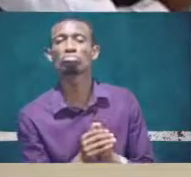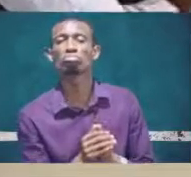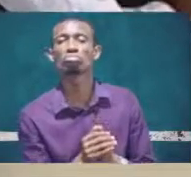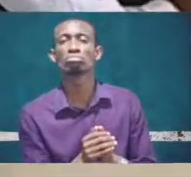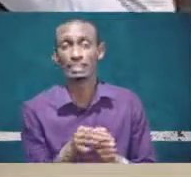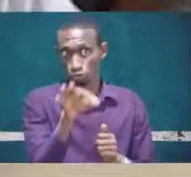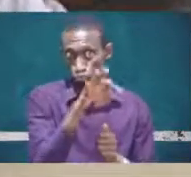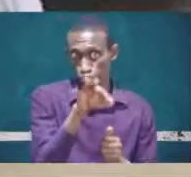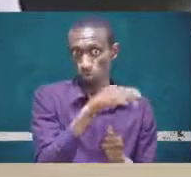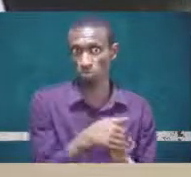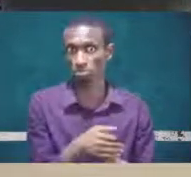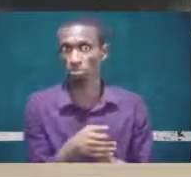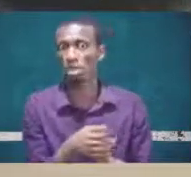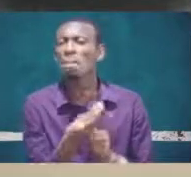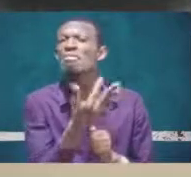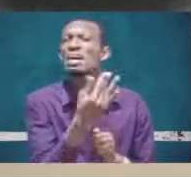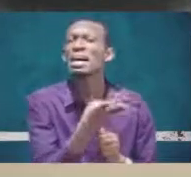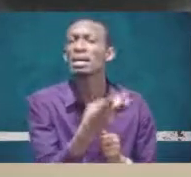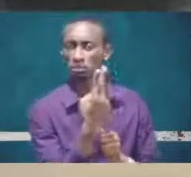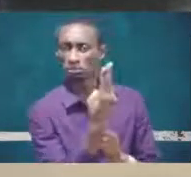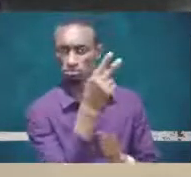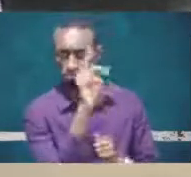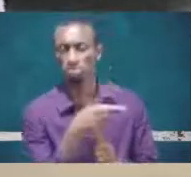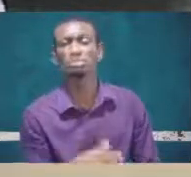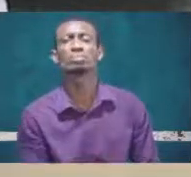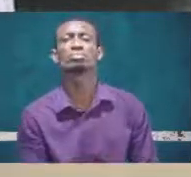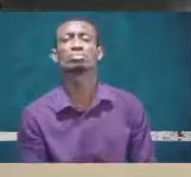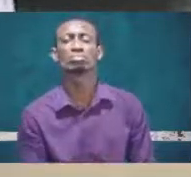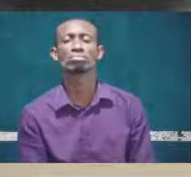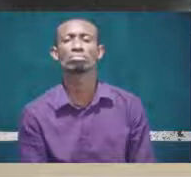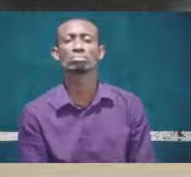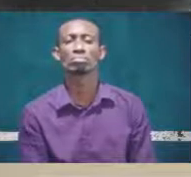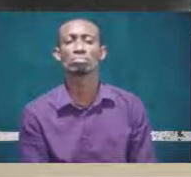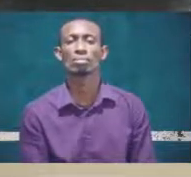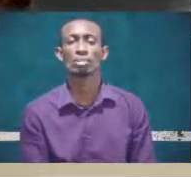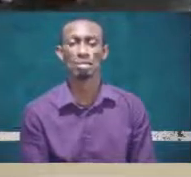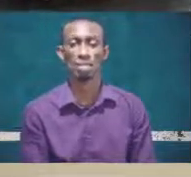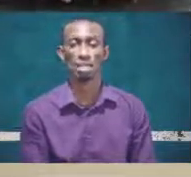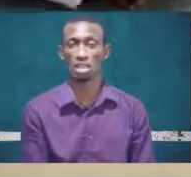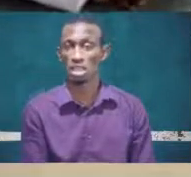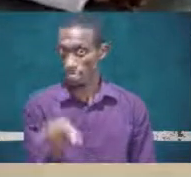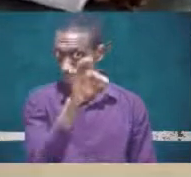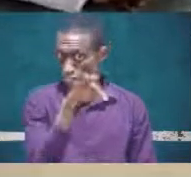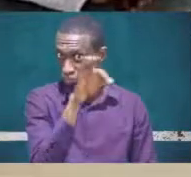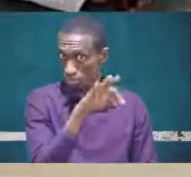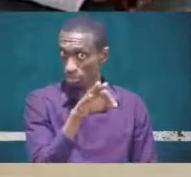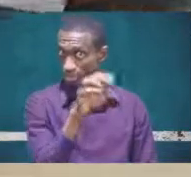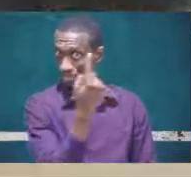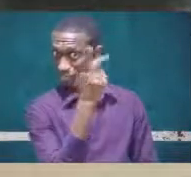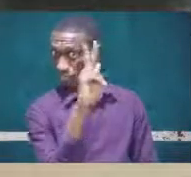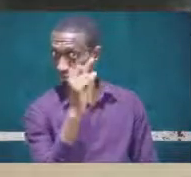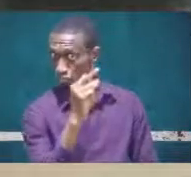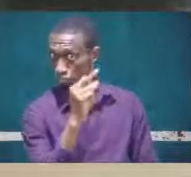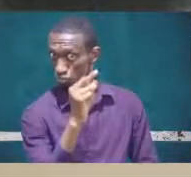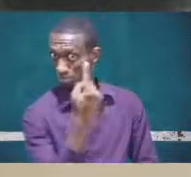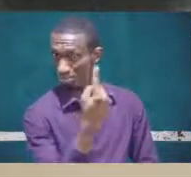francs. The price of 1 kilogram of sugar, they are selling it 200 francs.